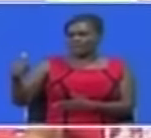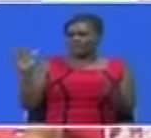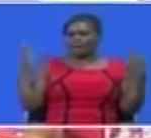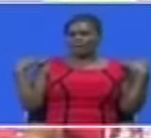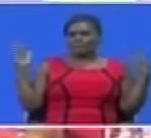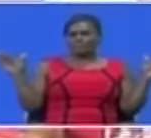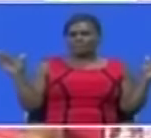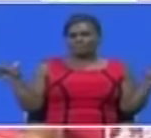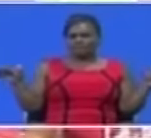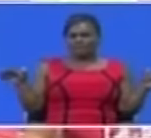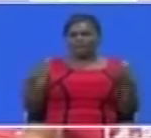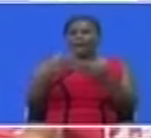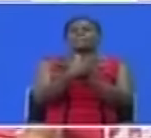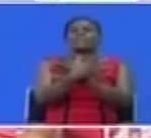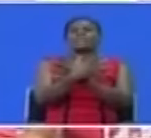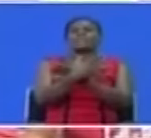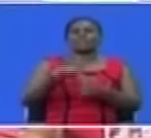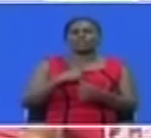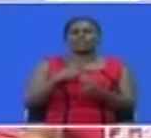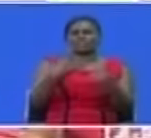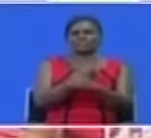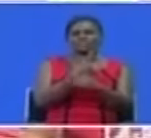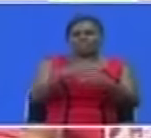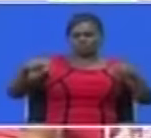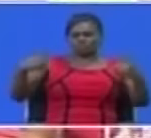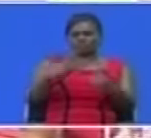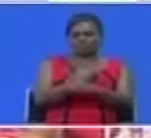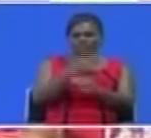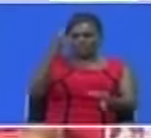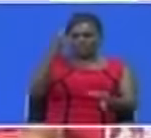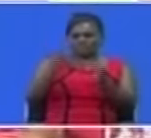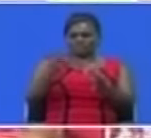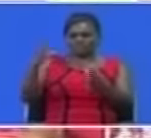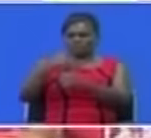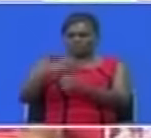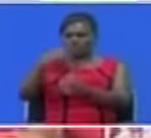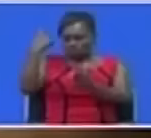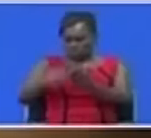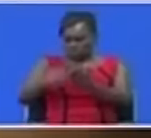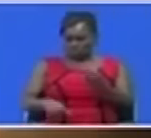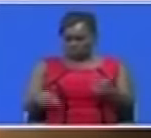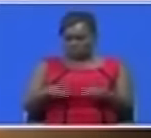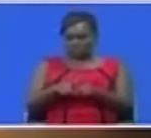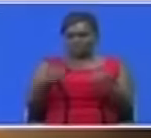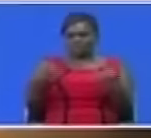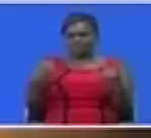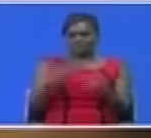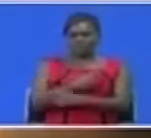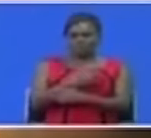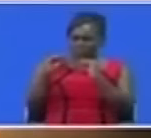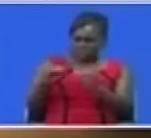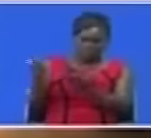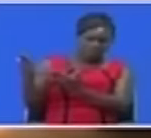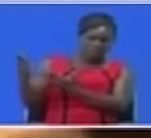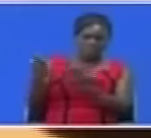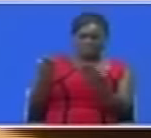it's a butterfly, there's one called seal, but they differ, the quality differ, so it will depend with you, and the prices also differ. Teaching